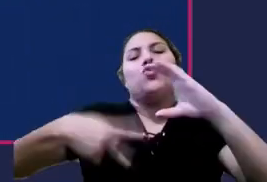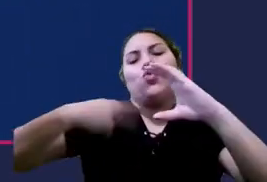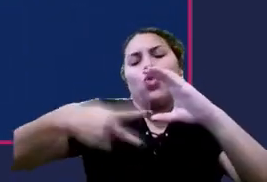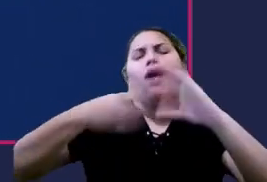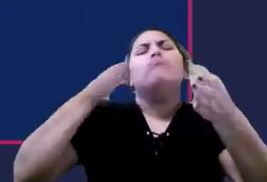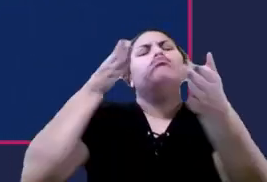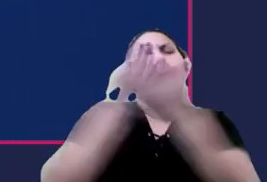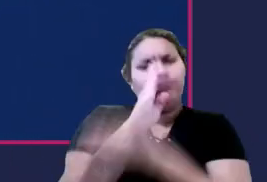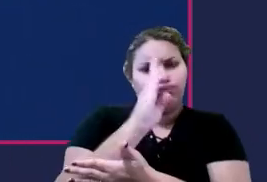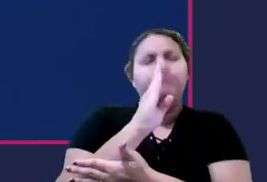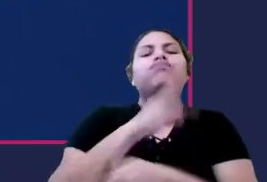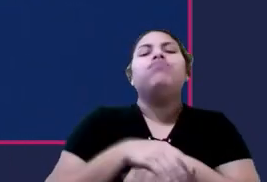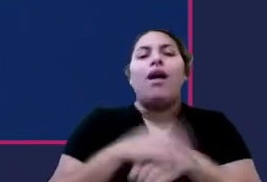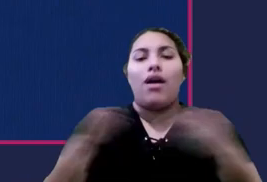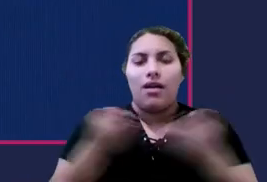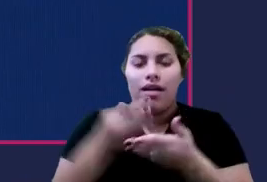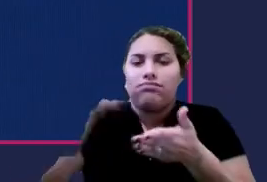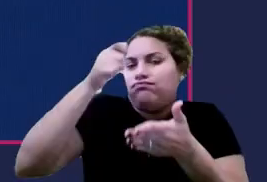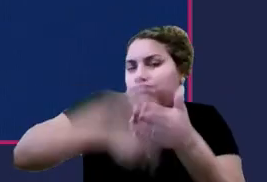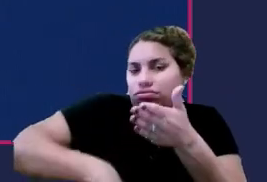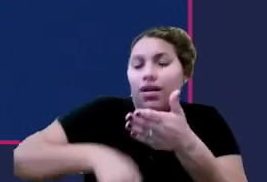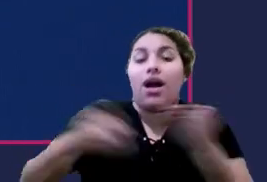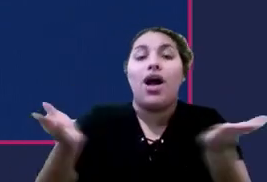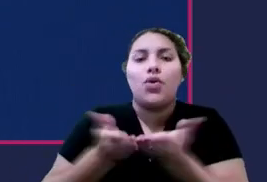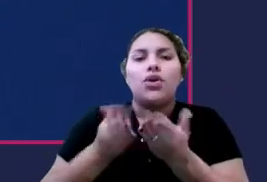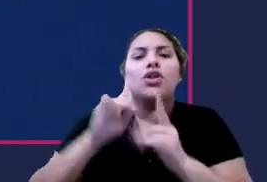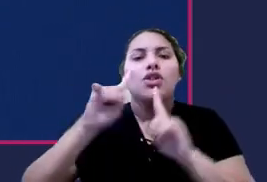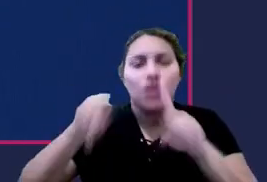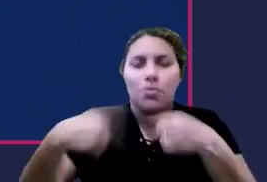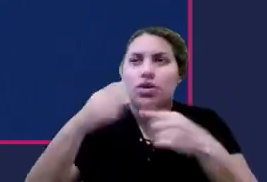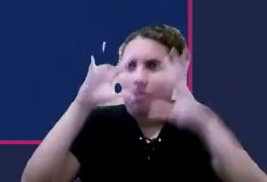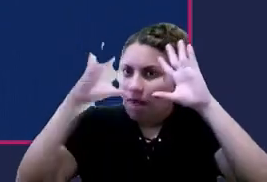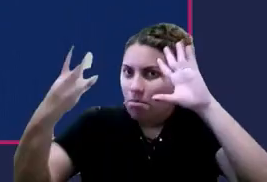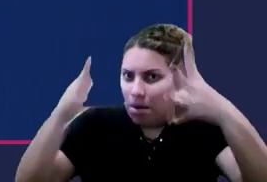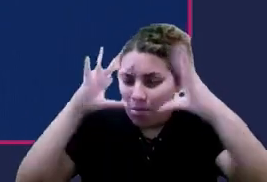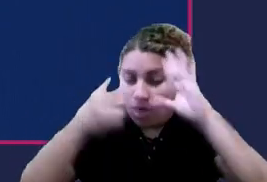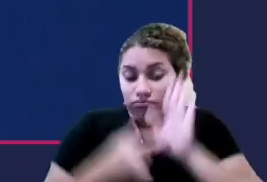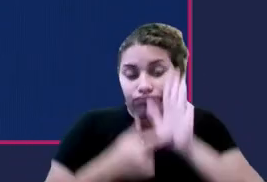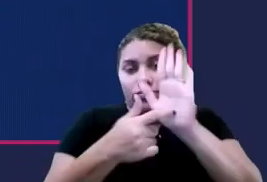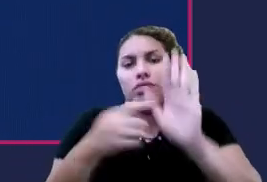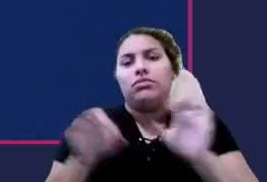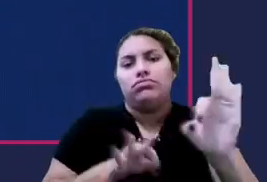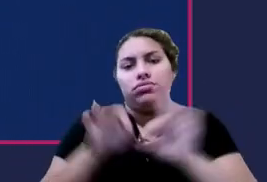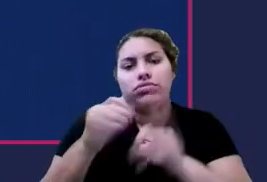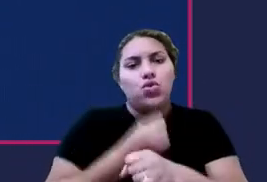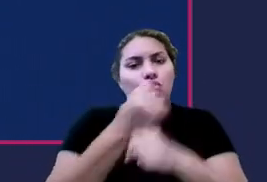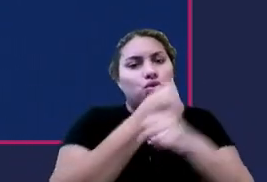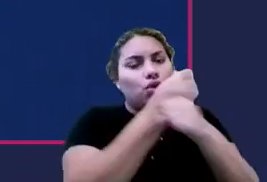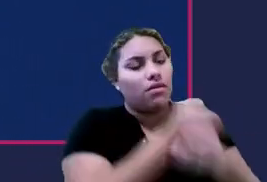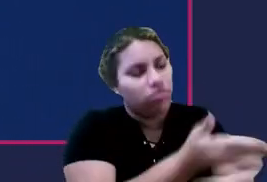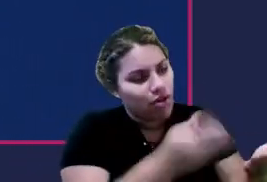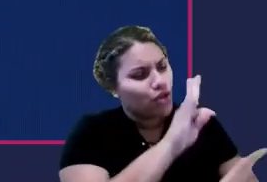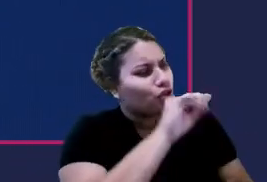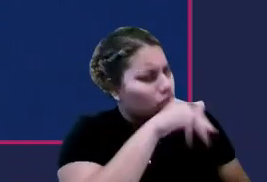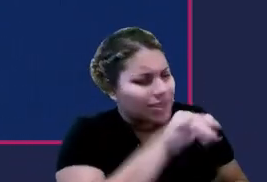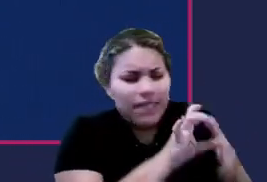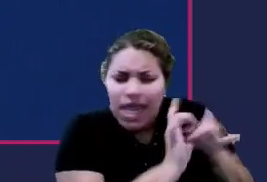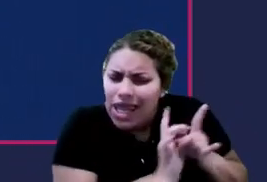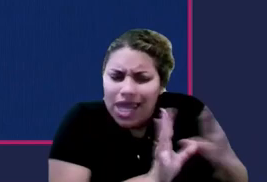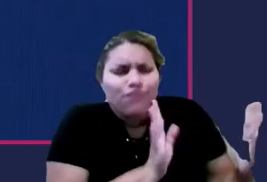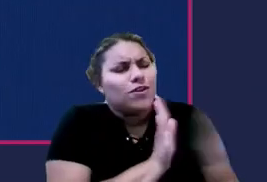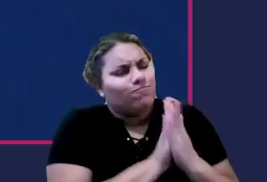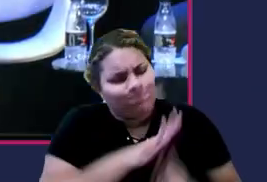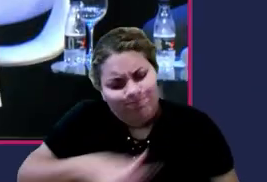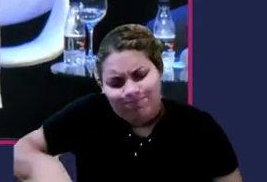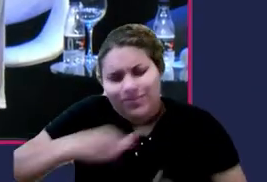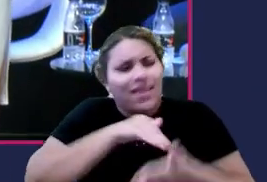We passed the bill and the city council, and now they are in the process of starting the construction. So